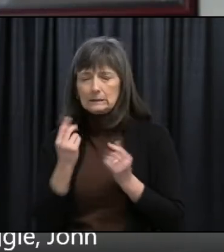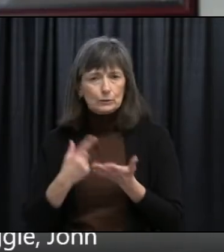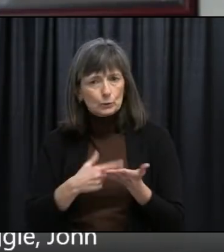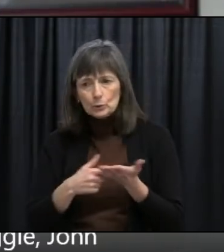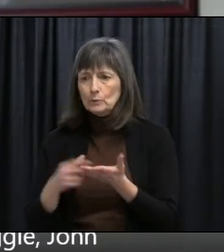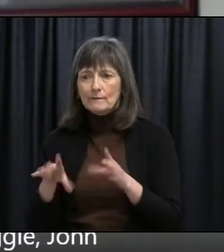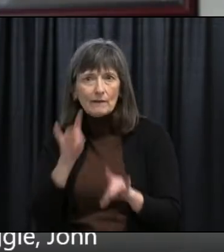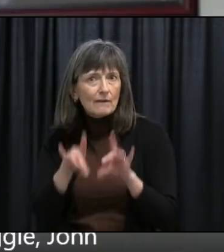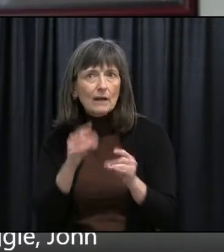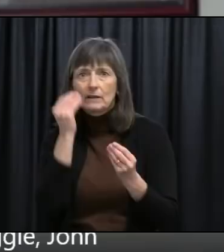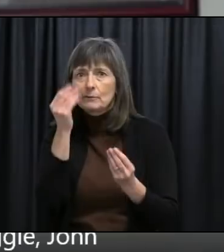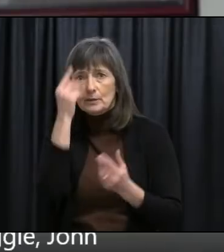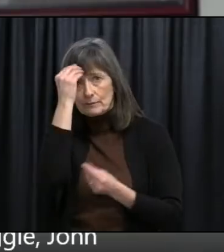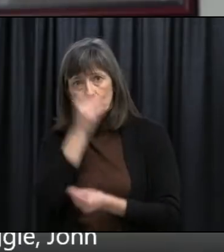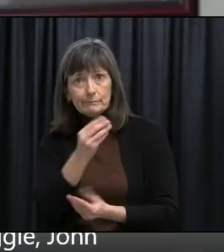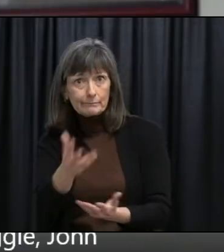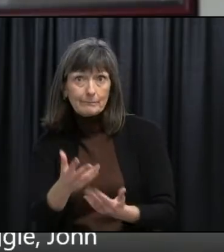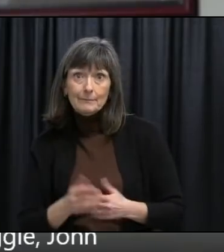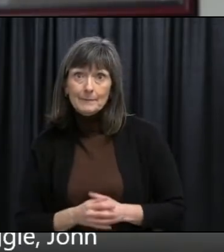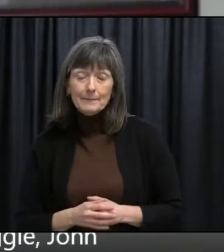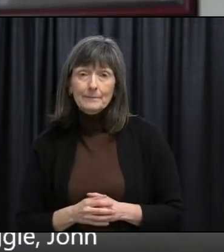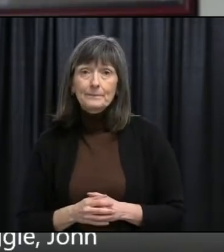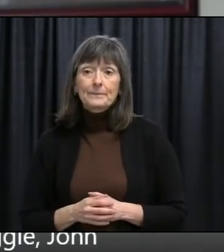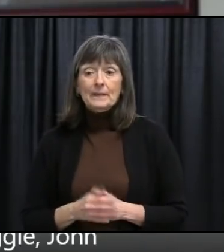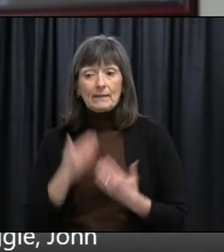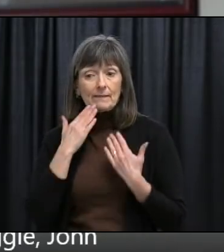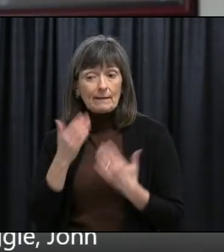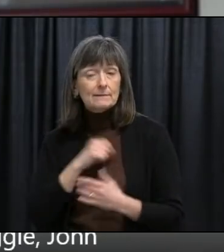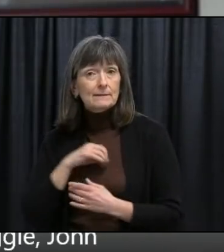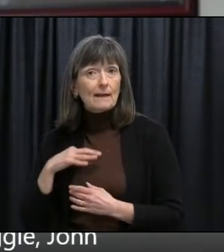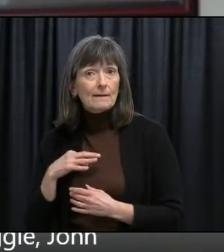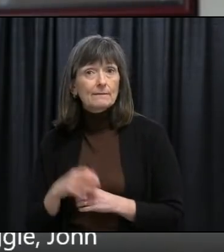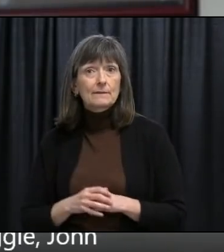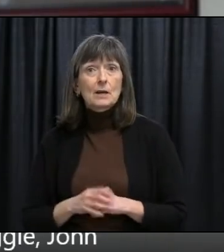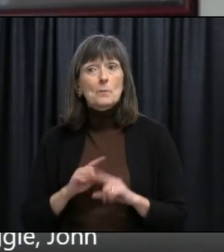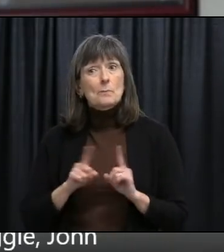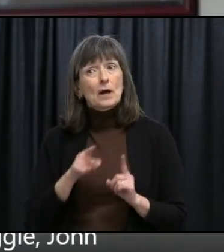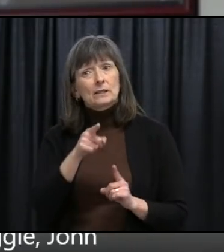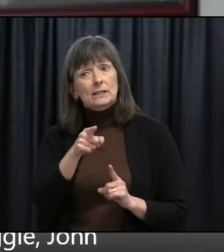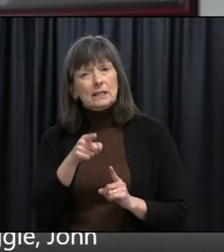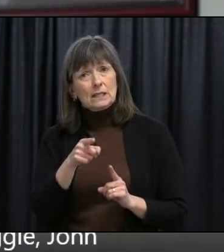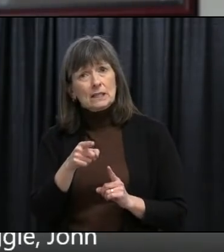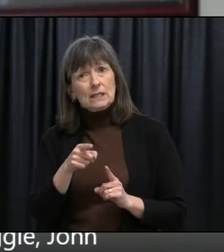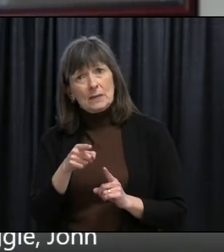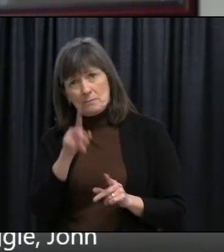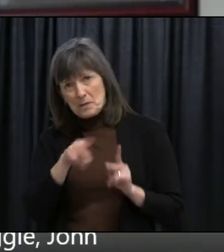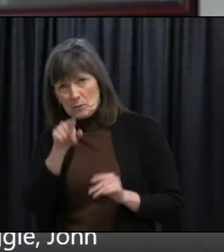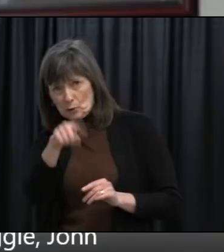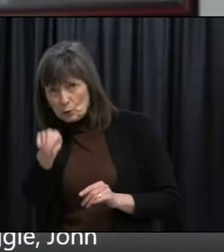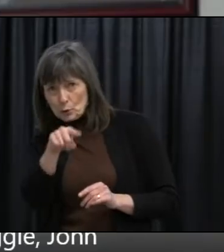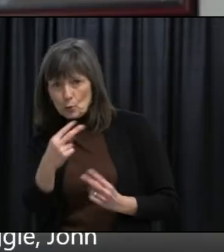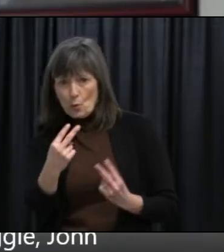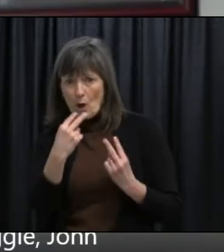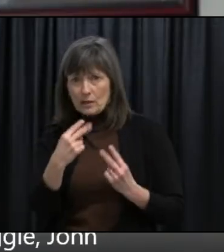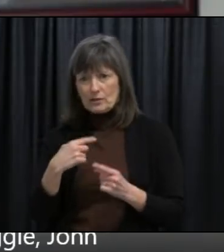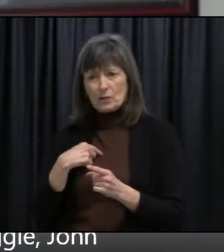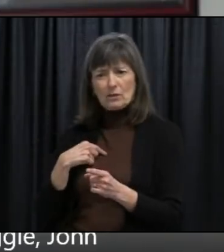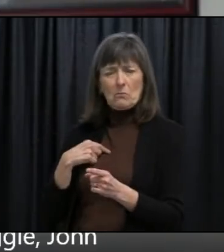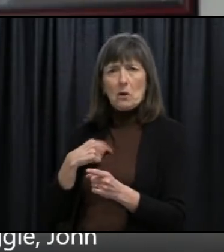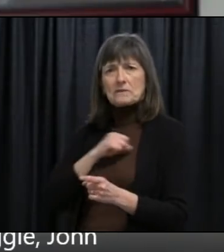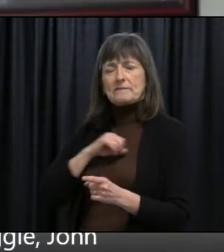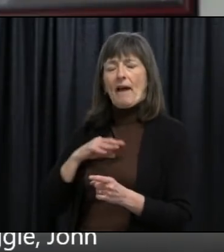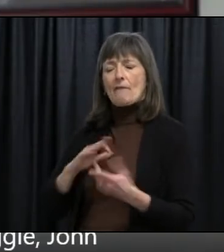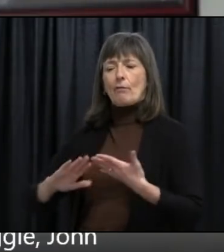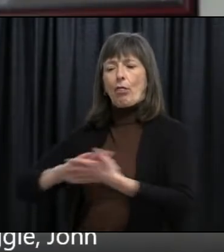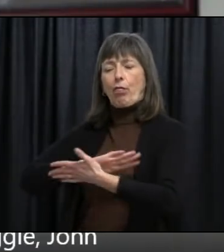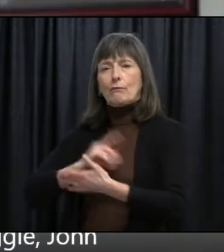unfortunate if people got the impression that there was some kind of breakdown or some kind of deliberate attempt to not talk about things,